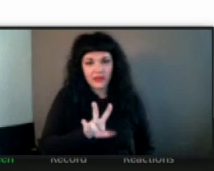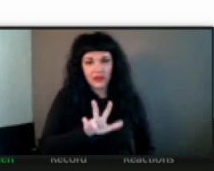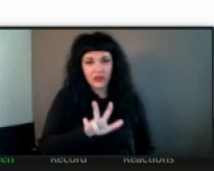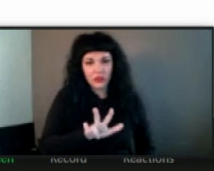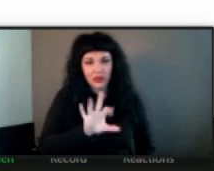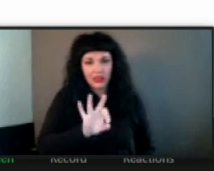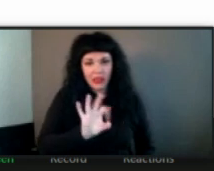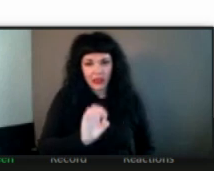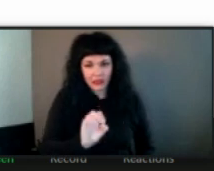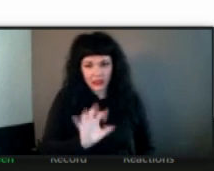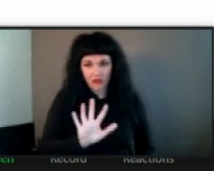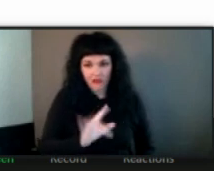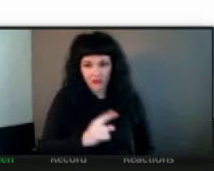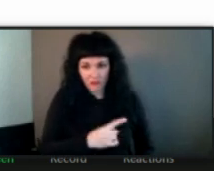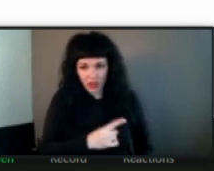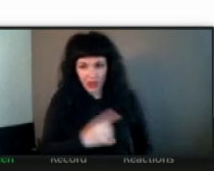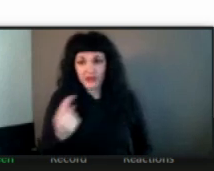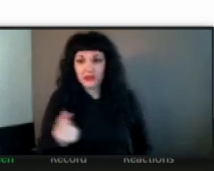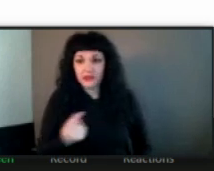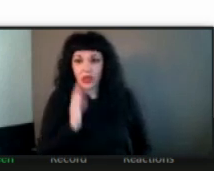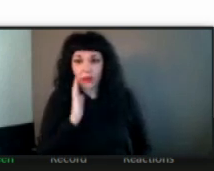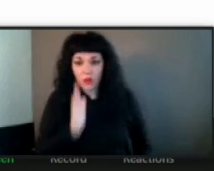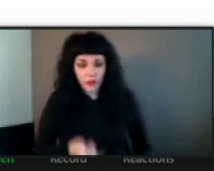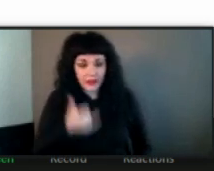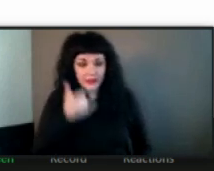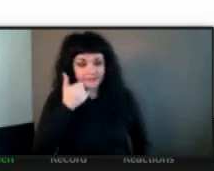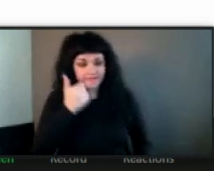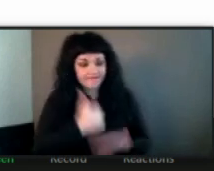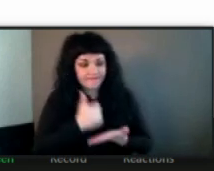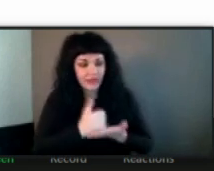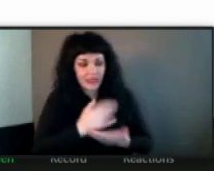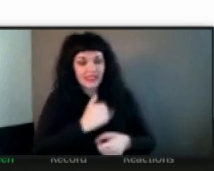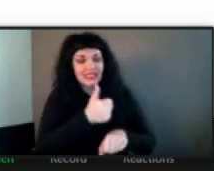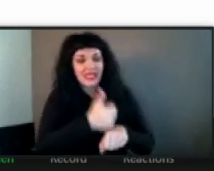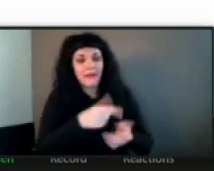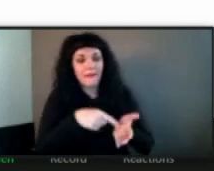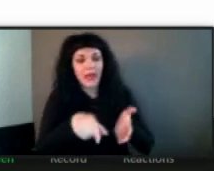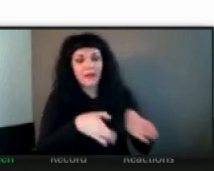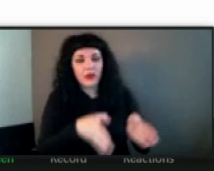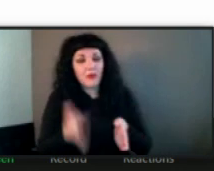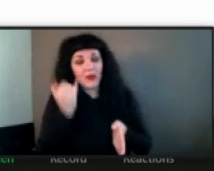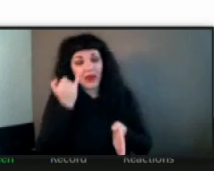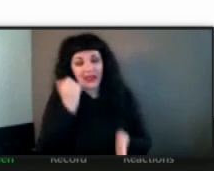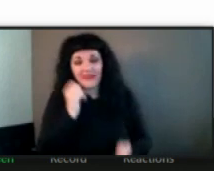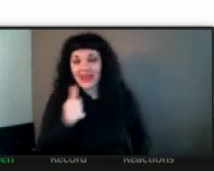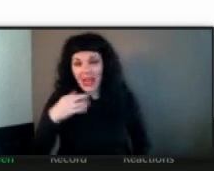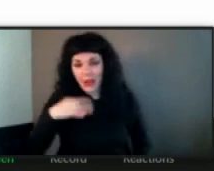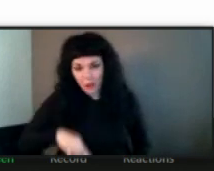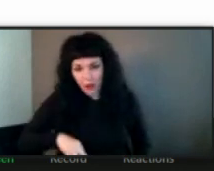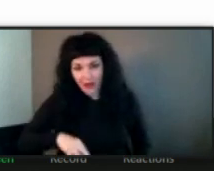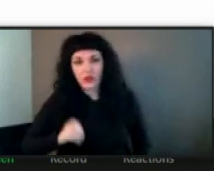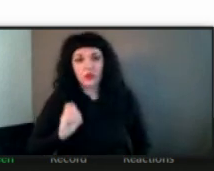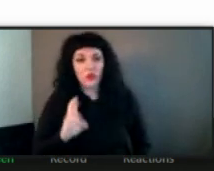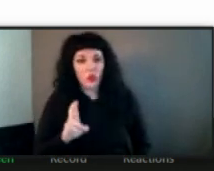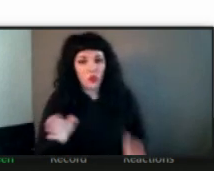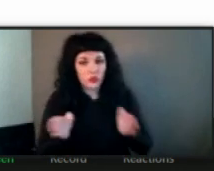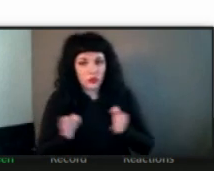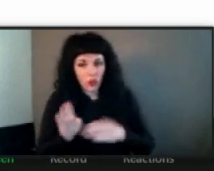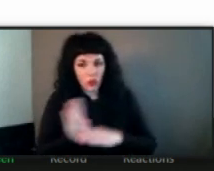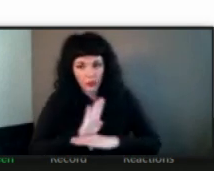877-337-3905. And someone will assist you with a payment plan if you're a nonprofit or you're a small